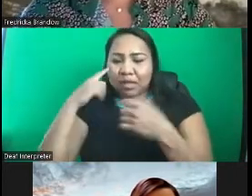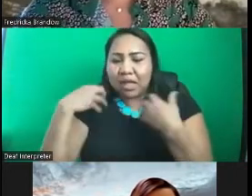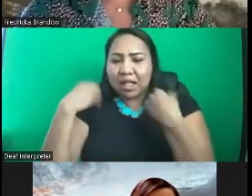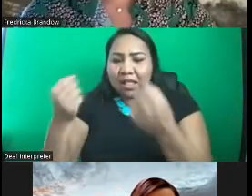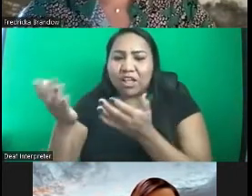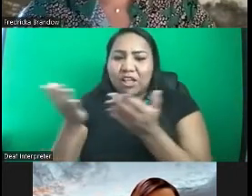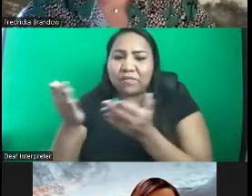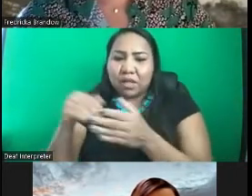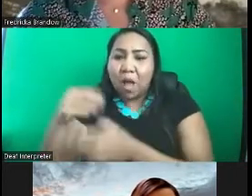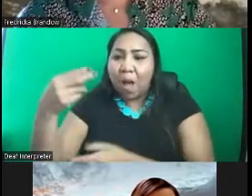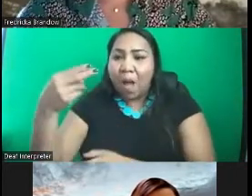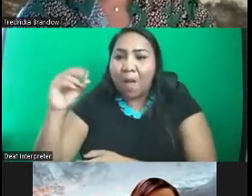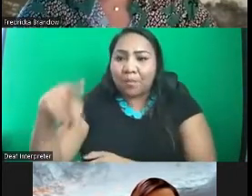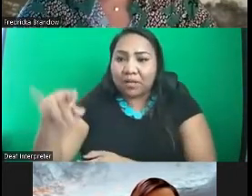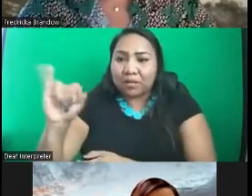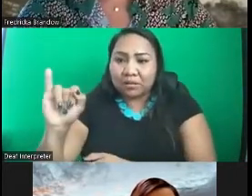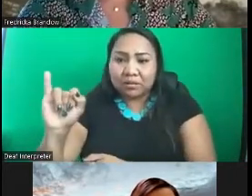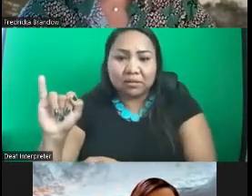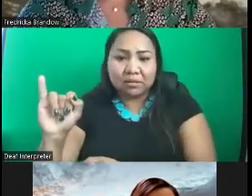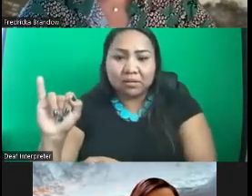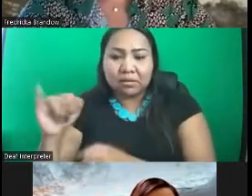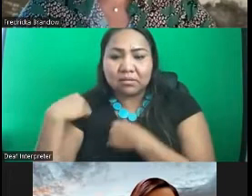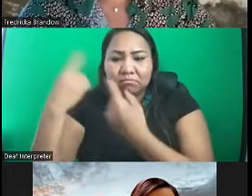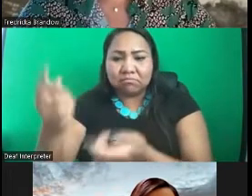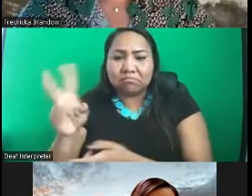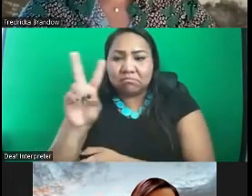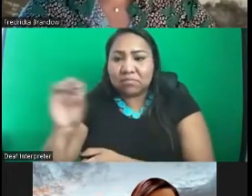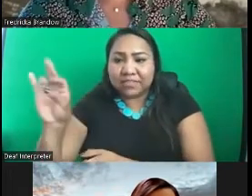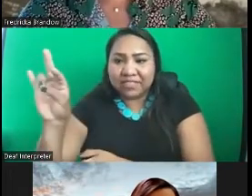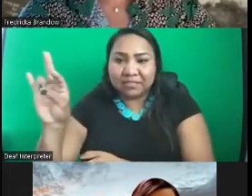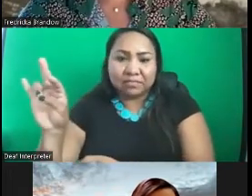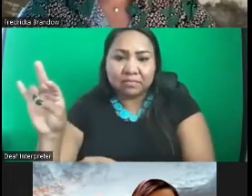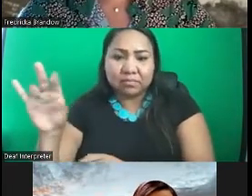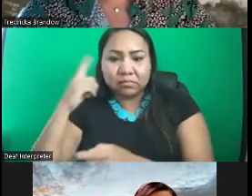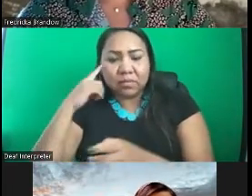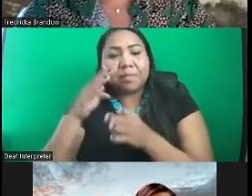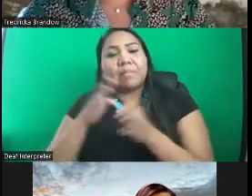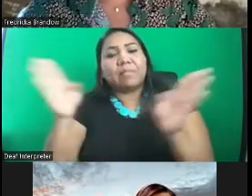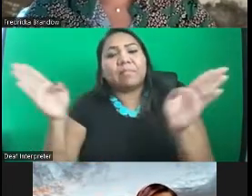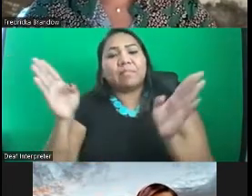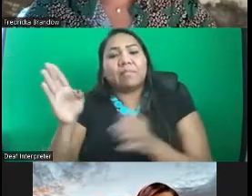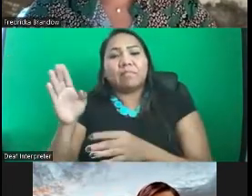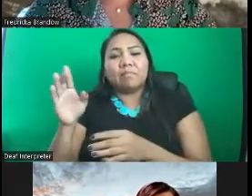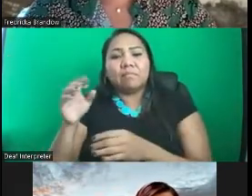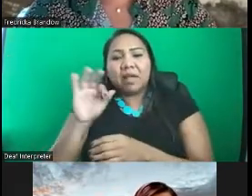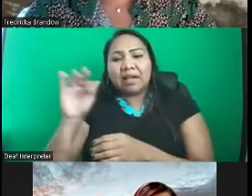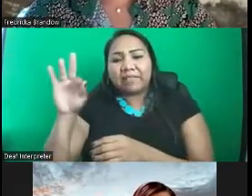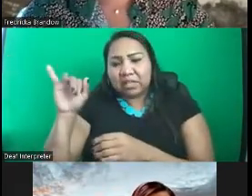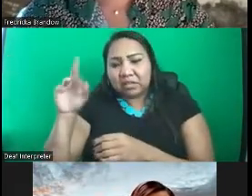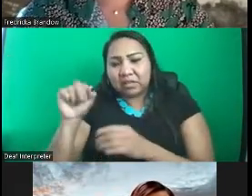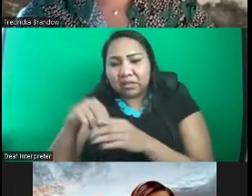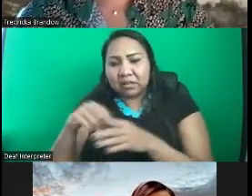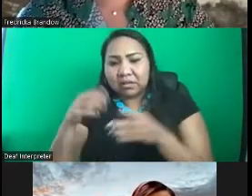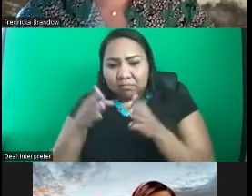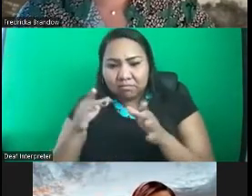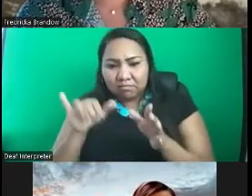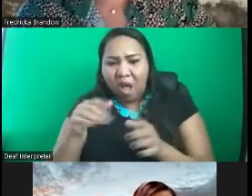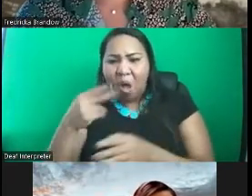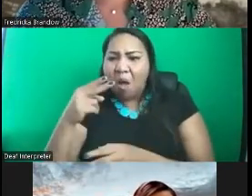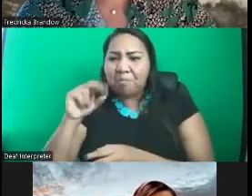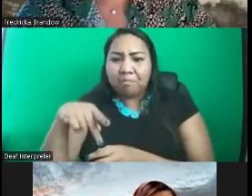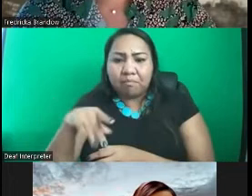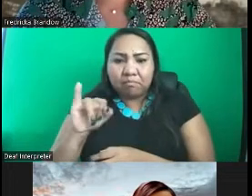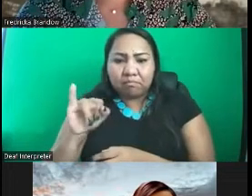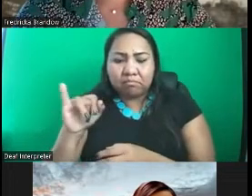since 2007. She is the public affairs specialist at the Hopi Health Care Center Summer Youth Program,